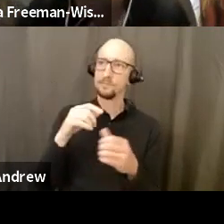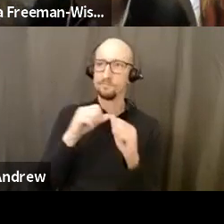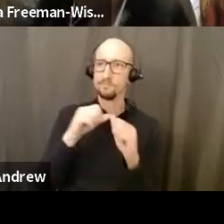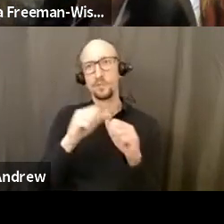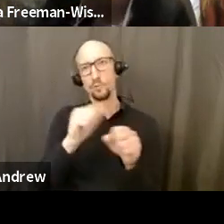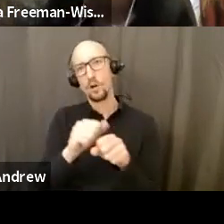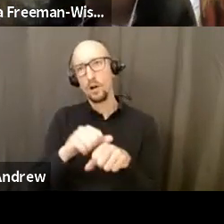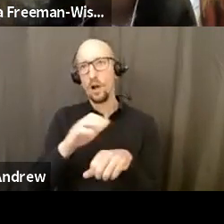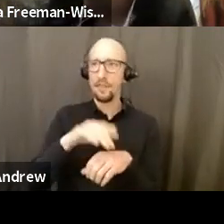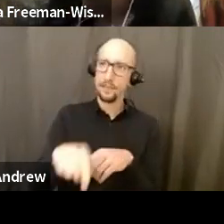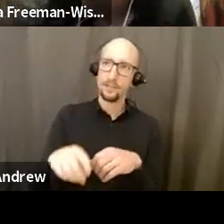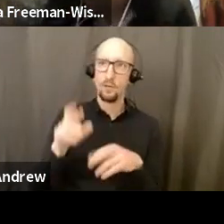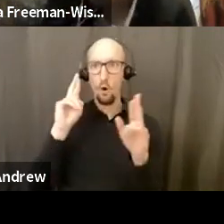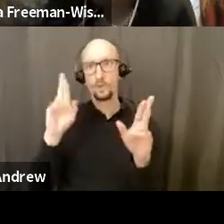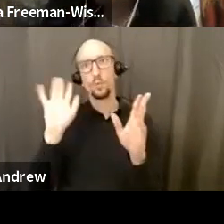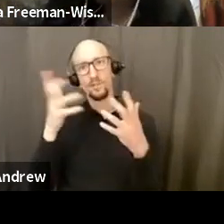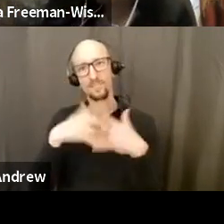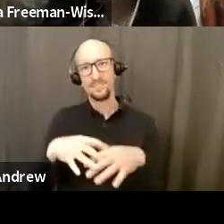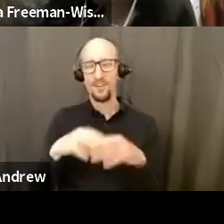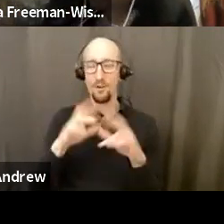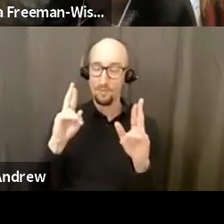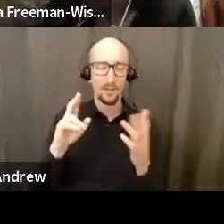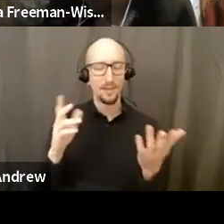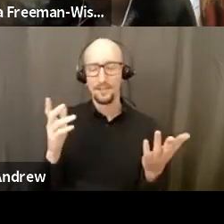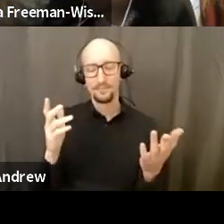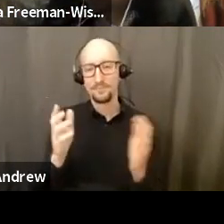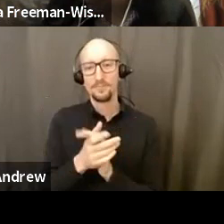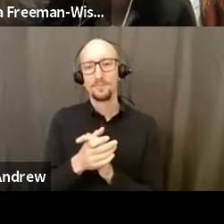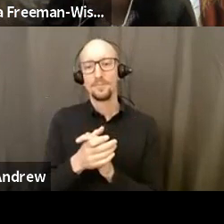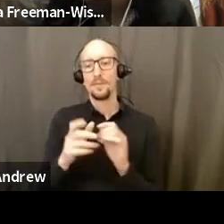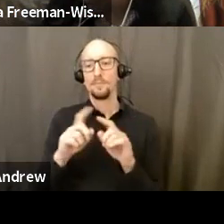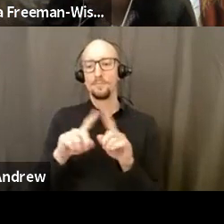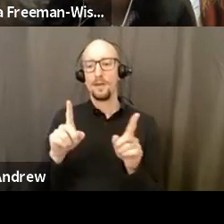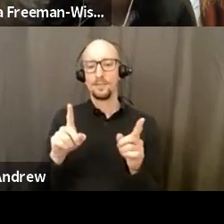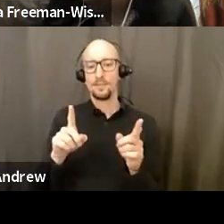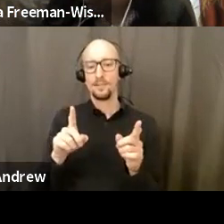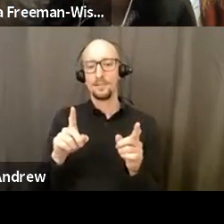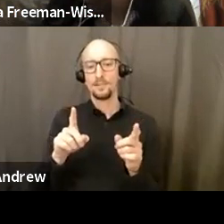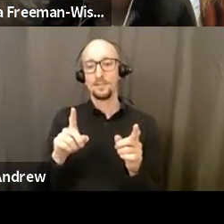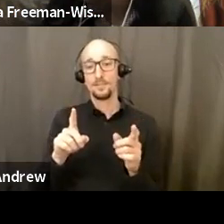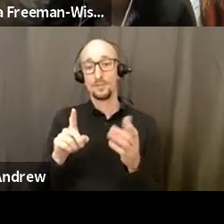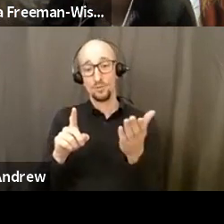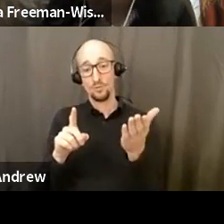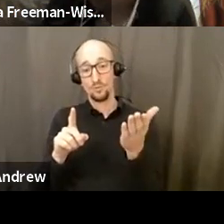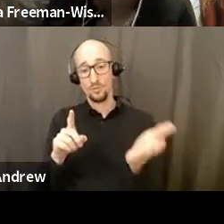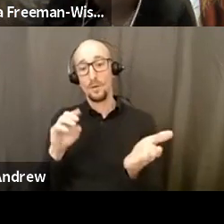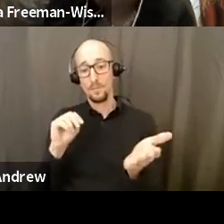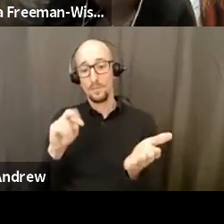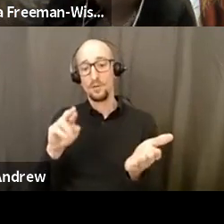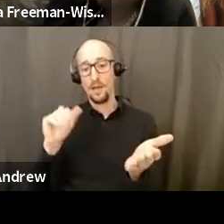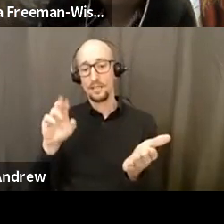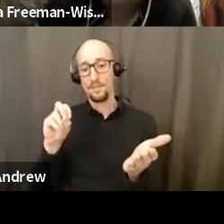hopefully come to fruition. But, you know, I do share your